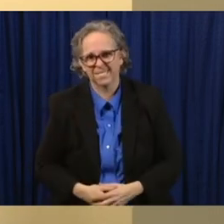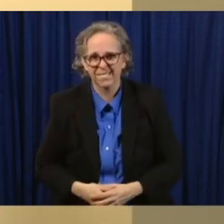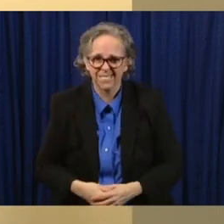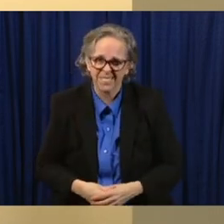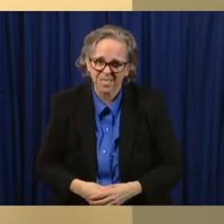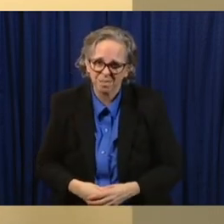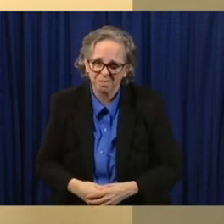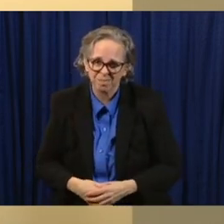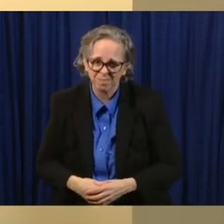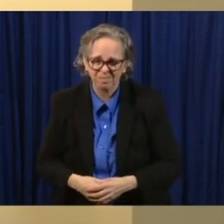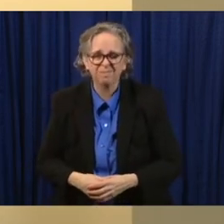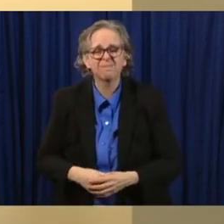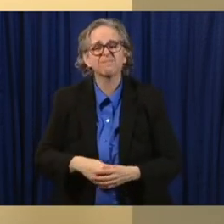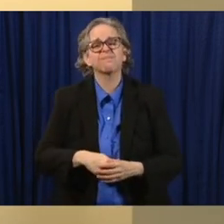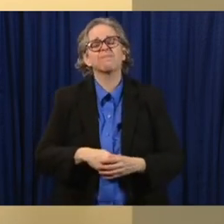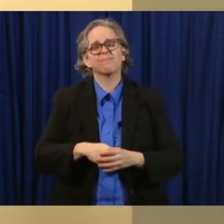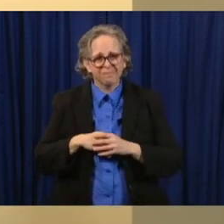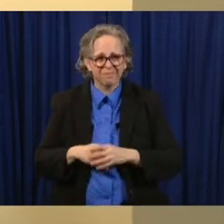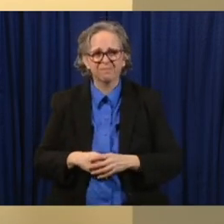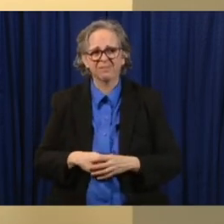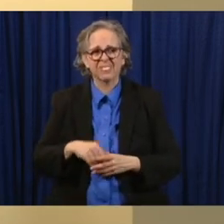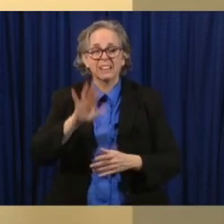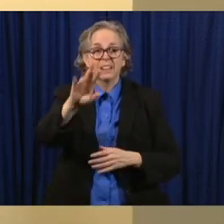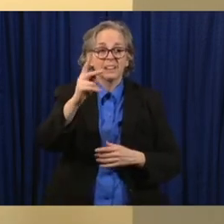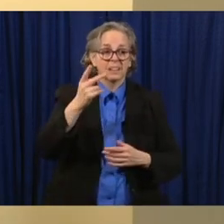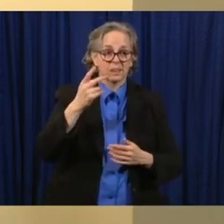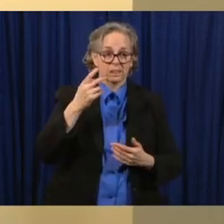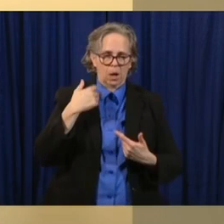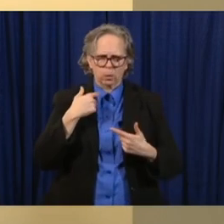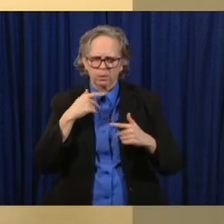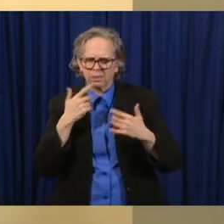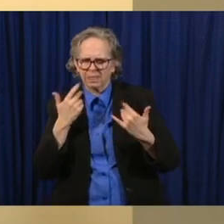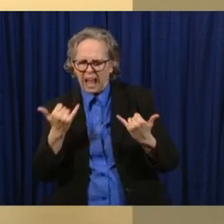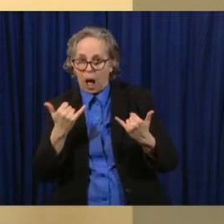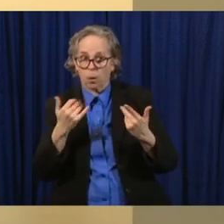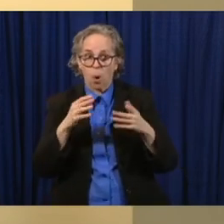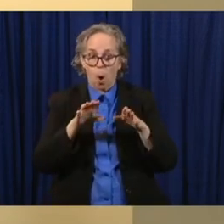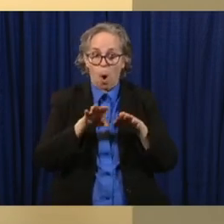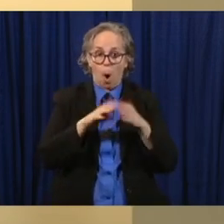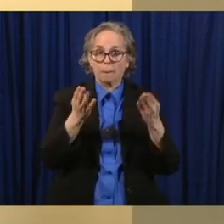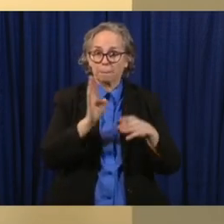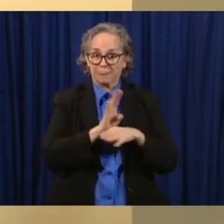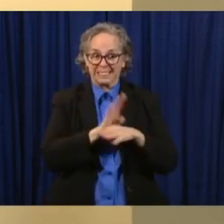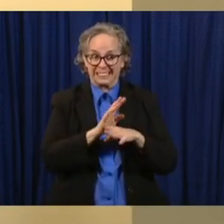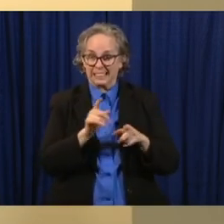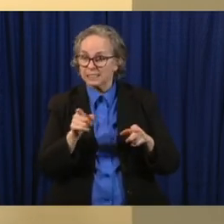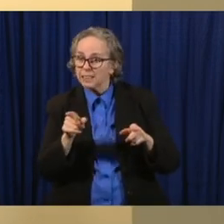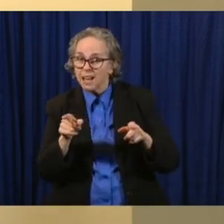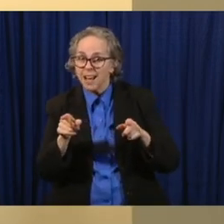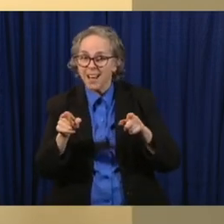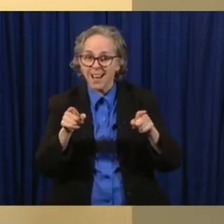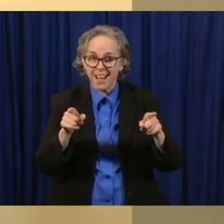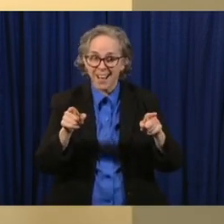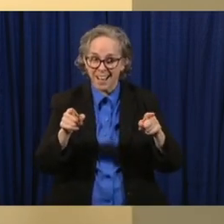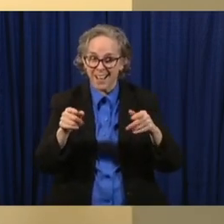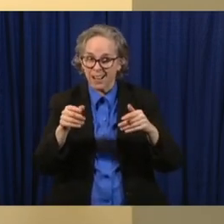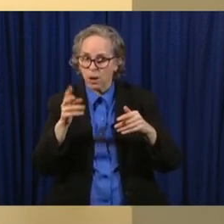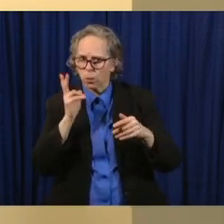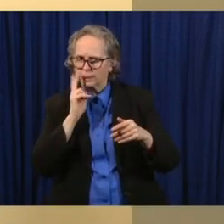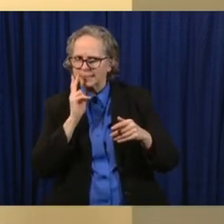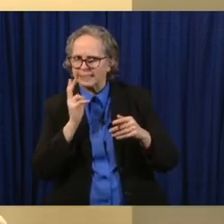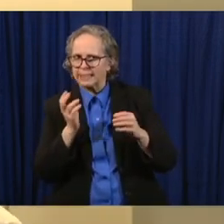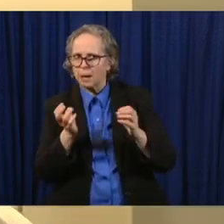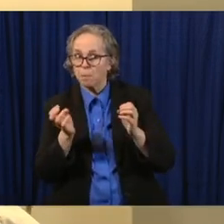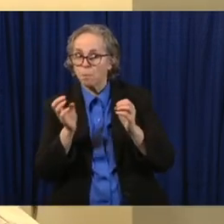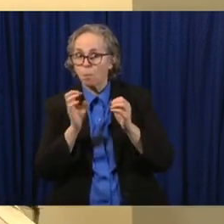up or opening up, we should be expecting that with every slight opening we do, we will be seeing some increasing